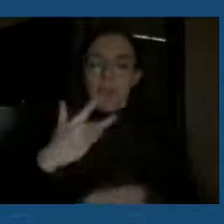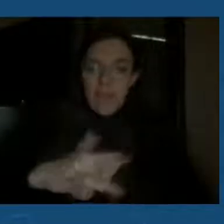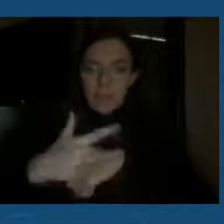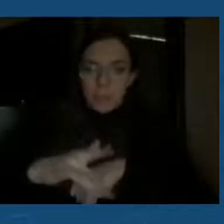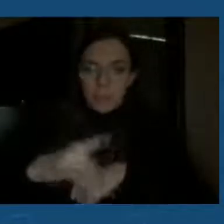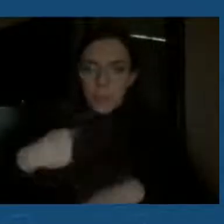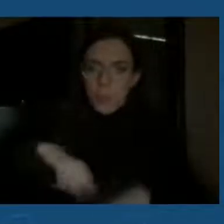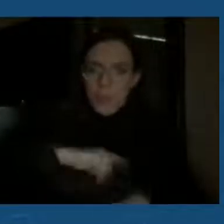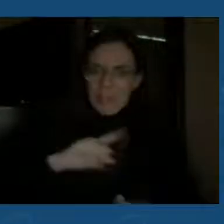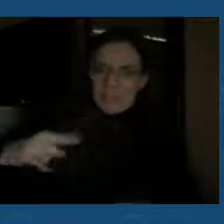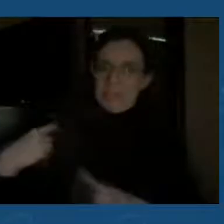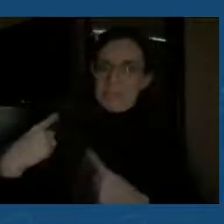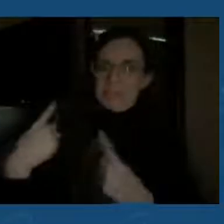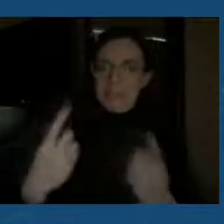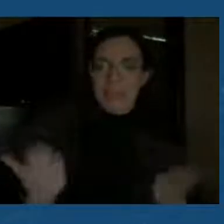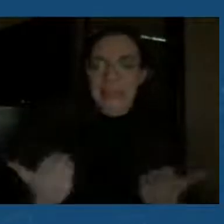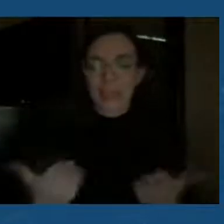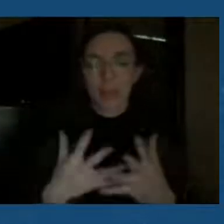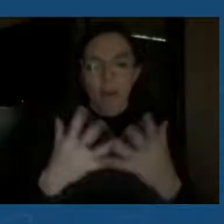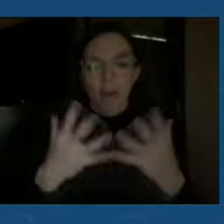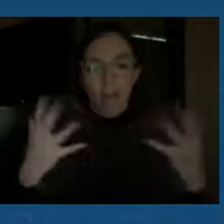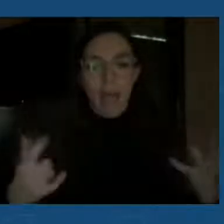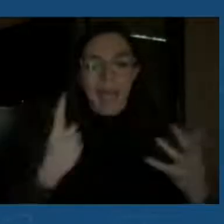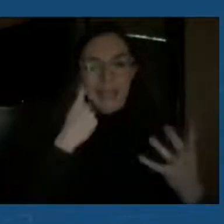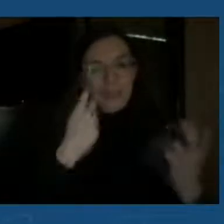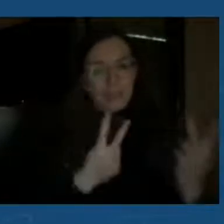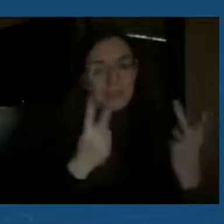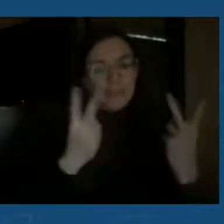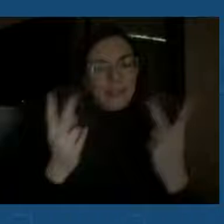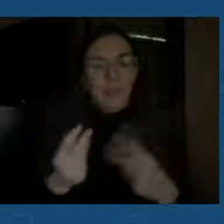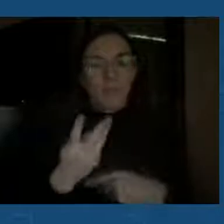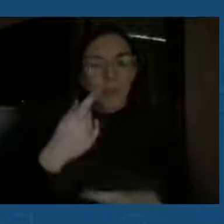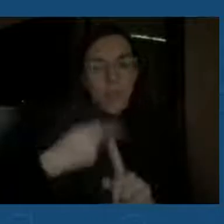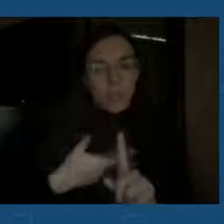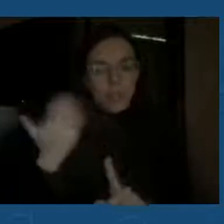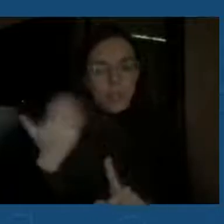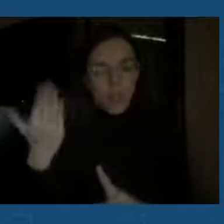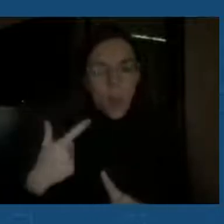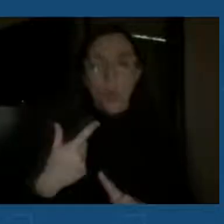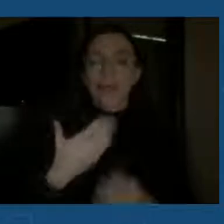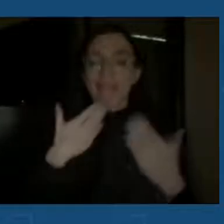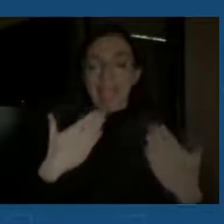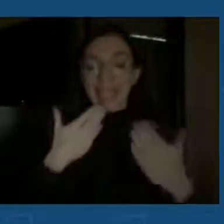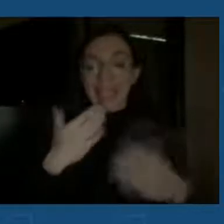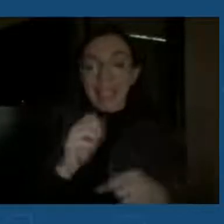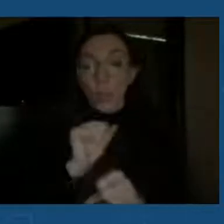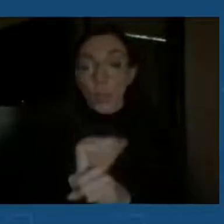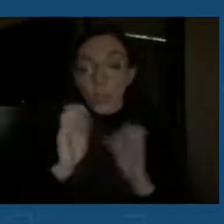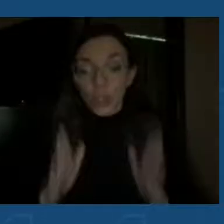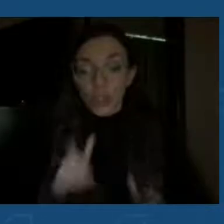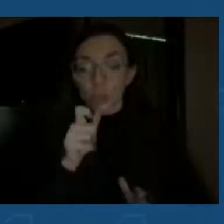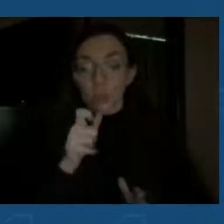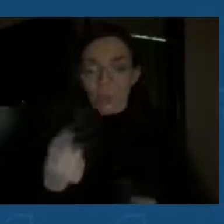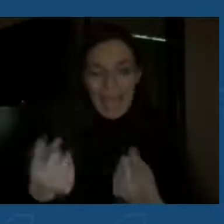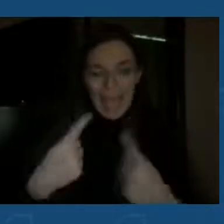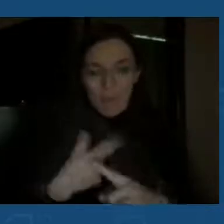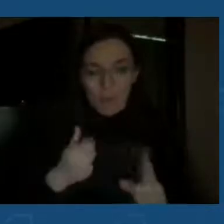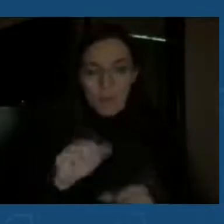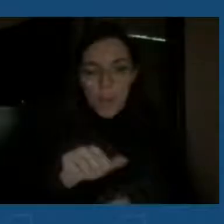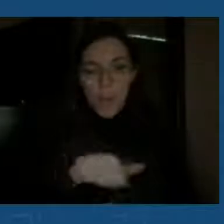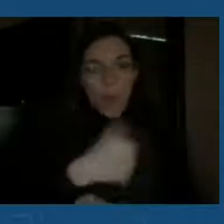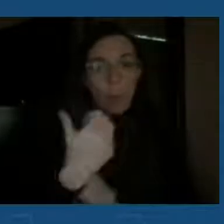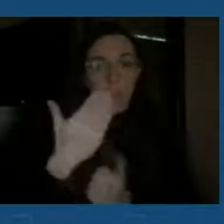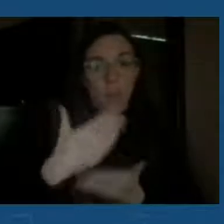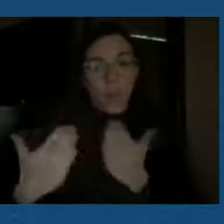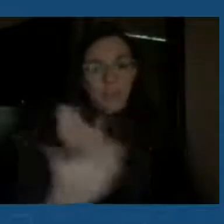lot. And I was out here just a few months ago thanking these workers we brought in from other parts of the country literally to help us when our numbers